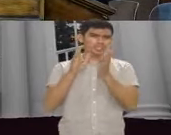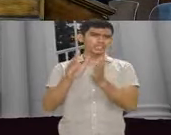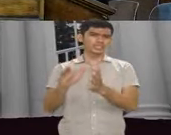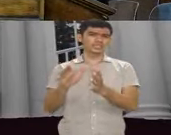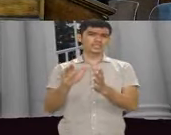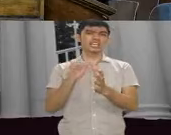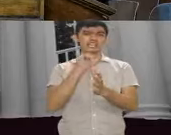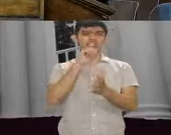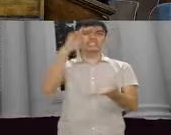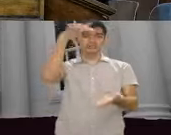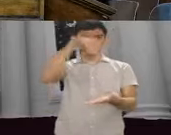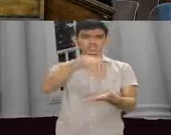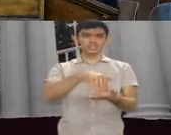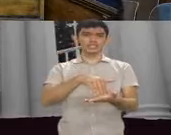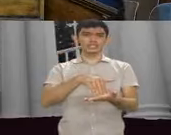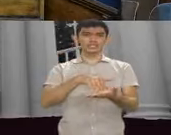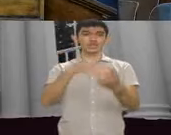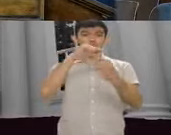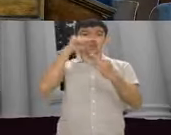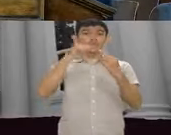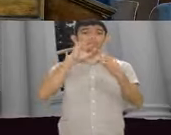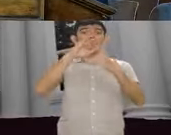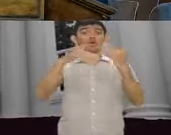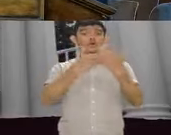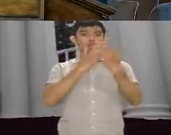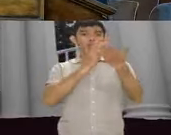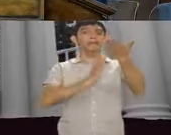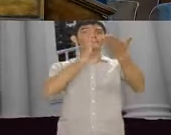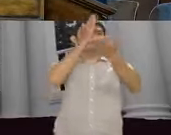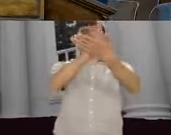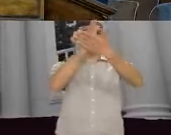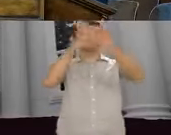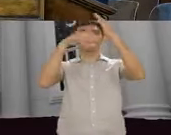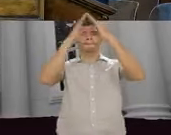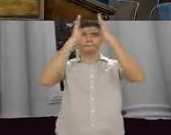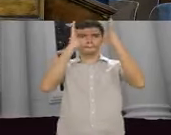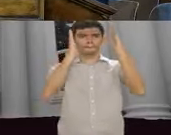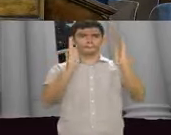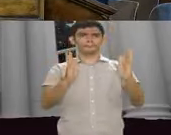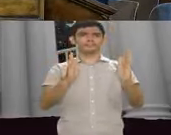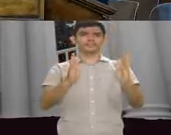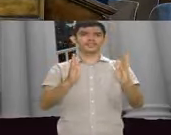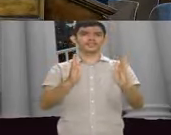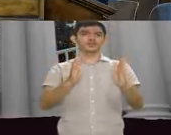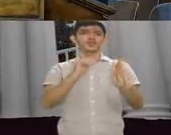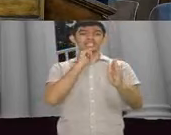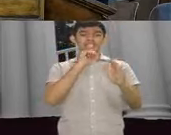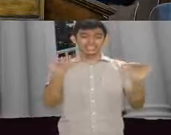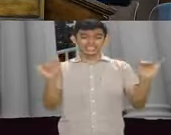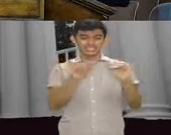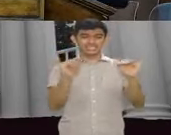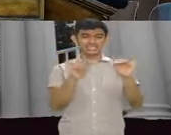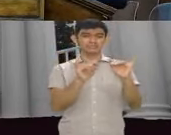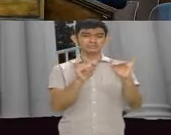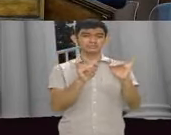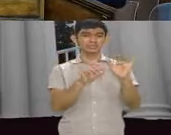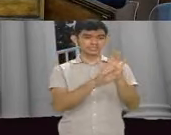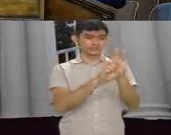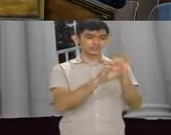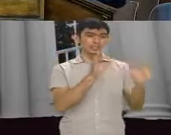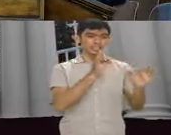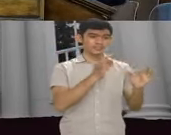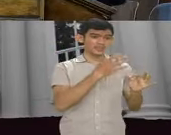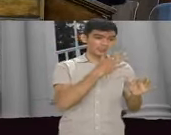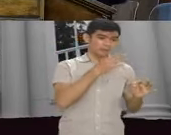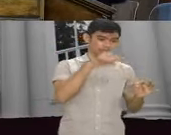mubalik. When we all get to heaven, our status in heaven will not be the same status that we have here on